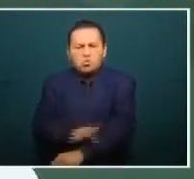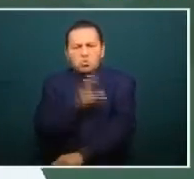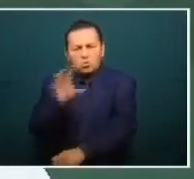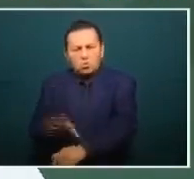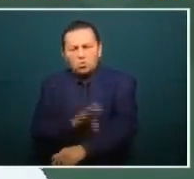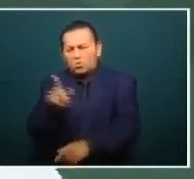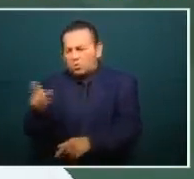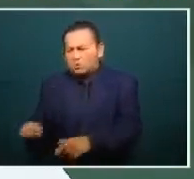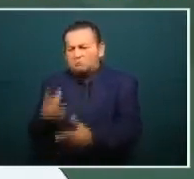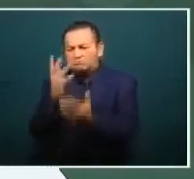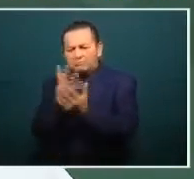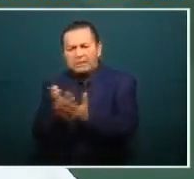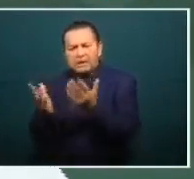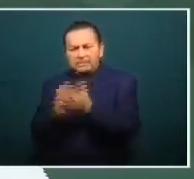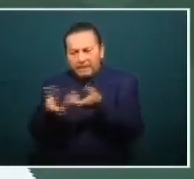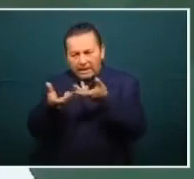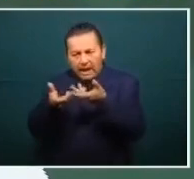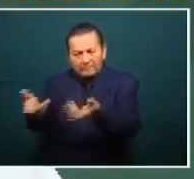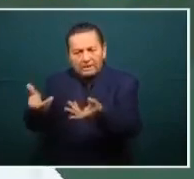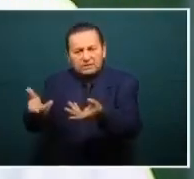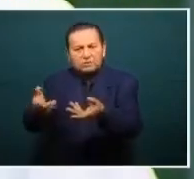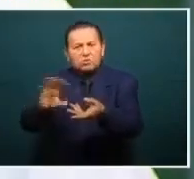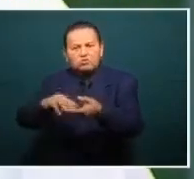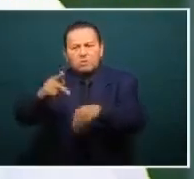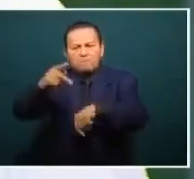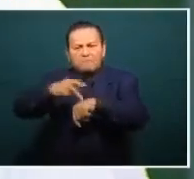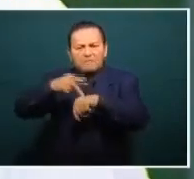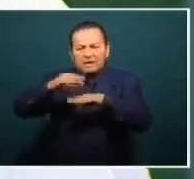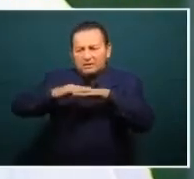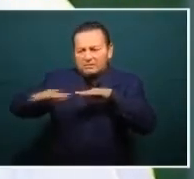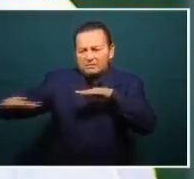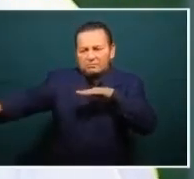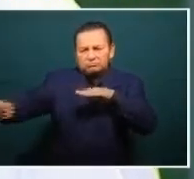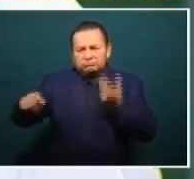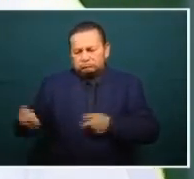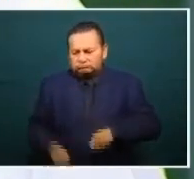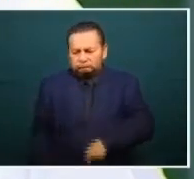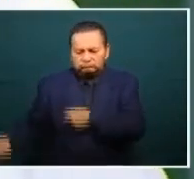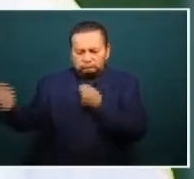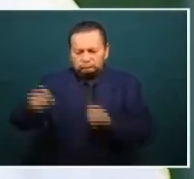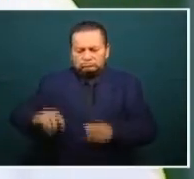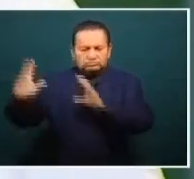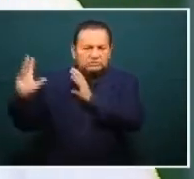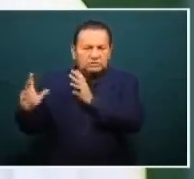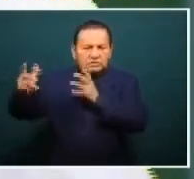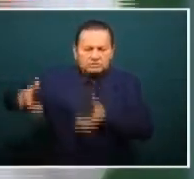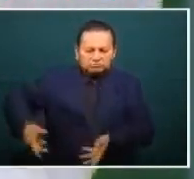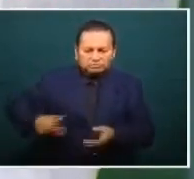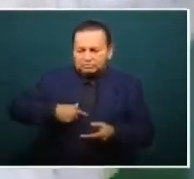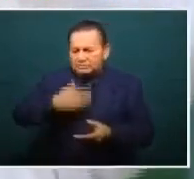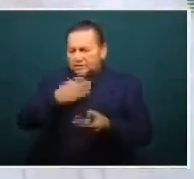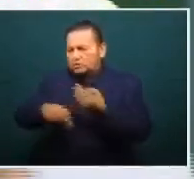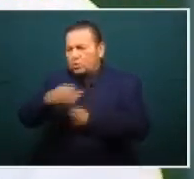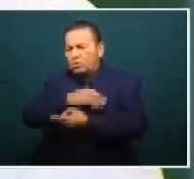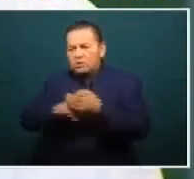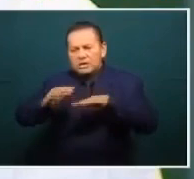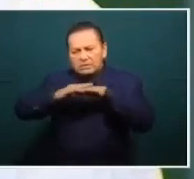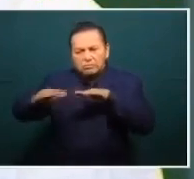with manual labor that they'll be making their own roads with